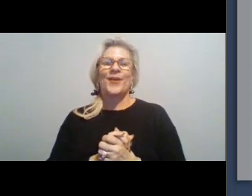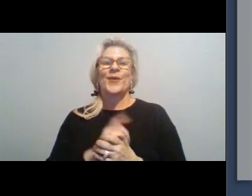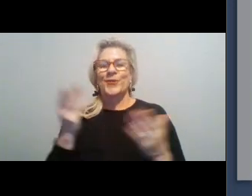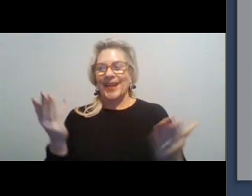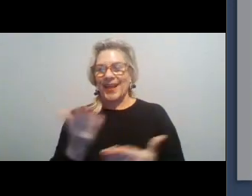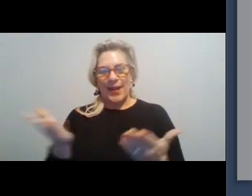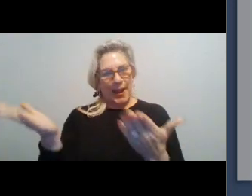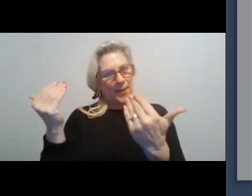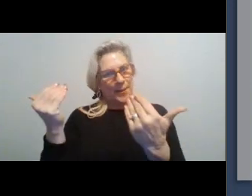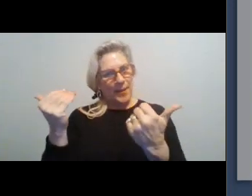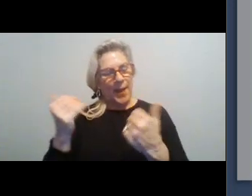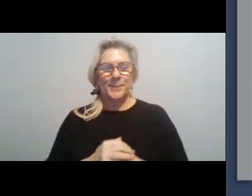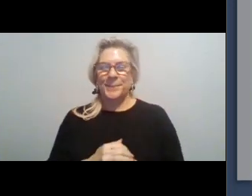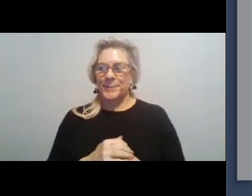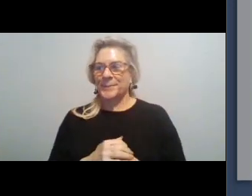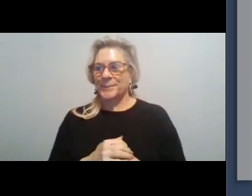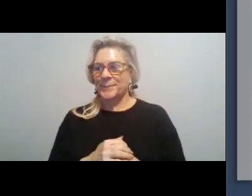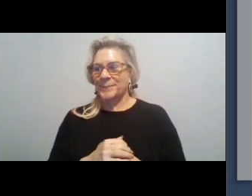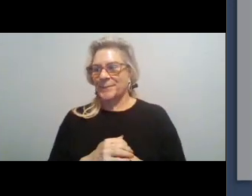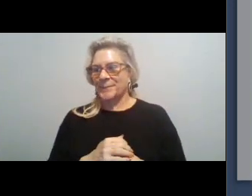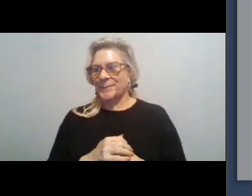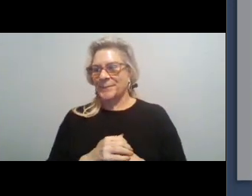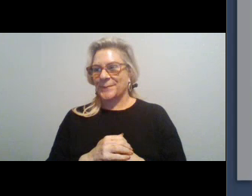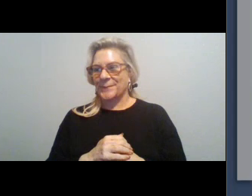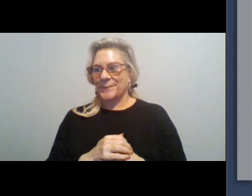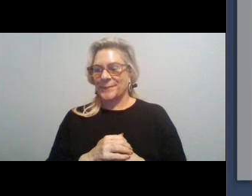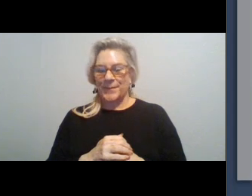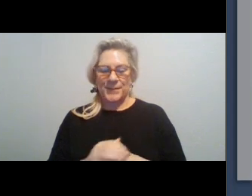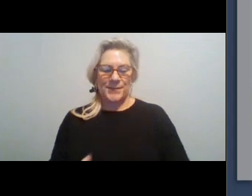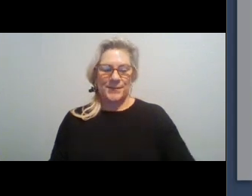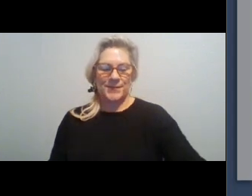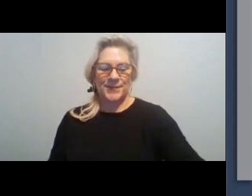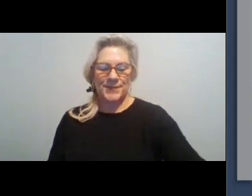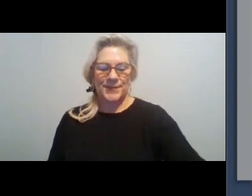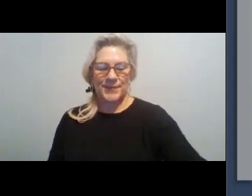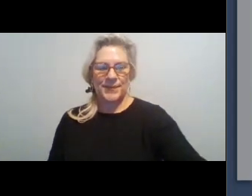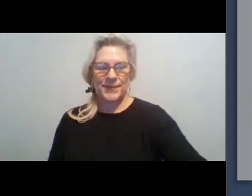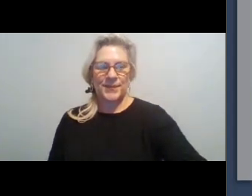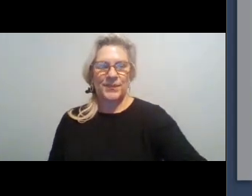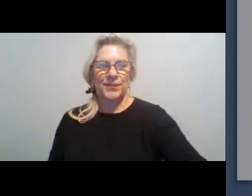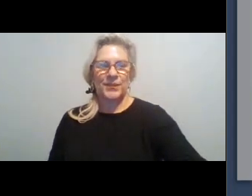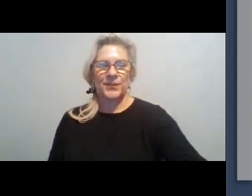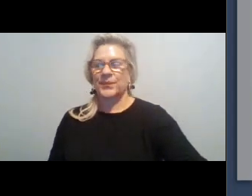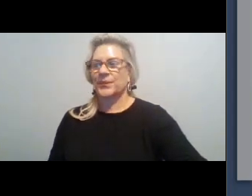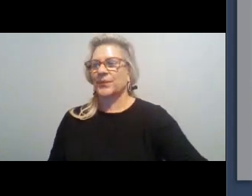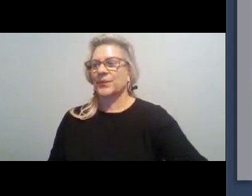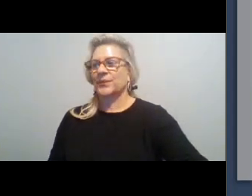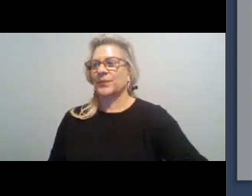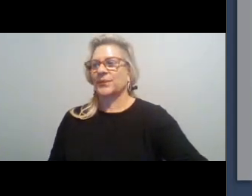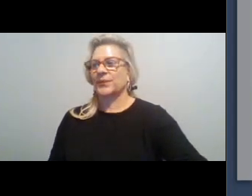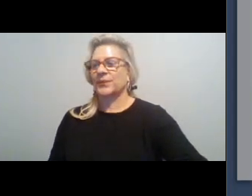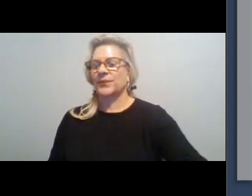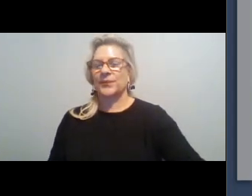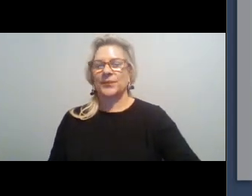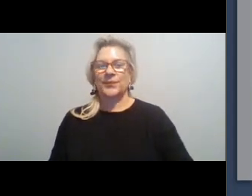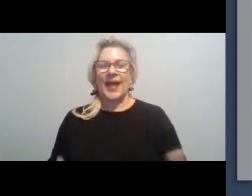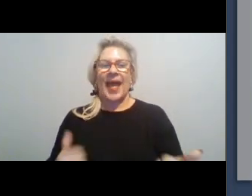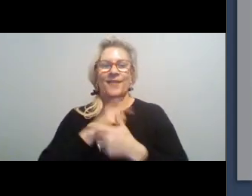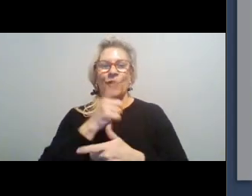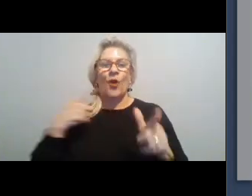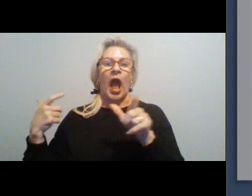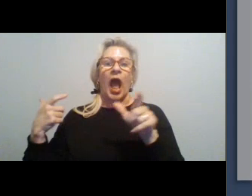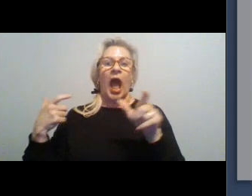Come on down. Thank you. Thank you, Chair I Eager. loved your active transportation running up to the mic. Yeah, thank you.